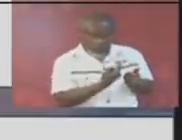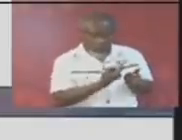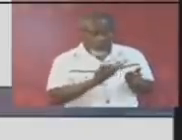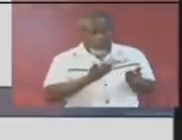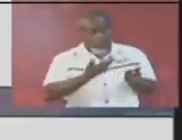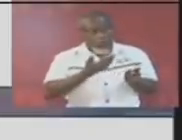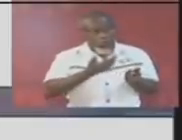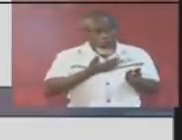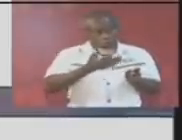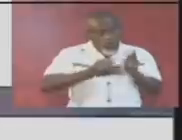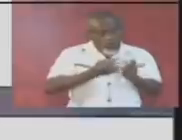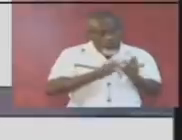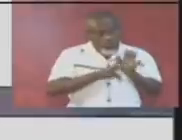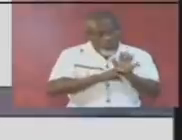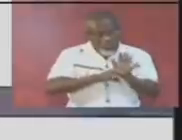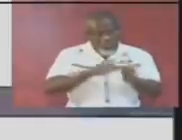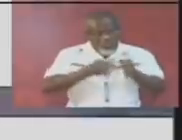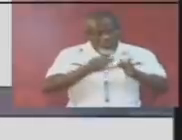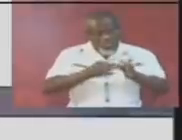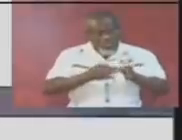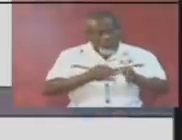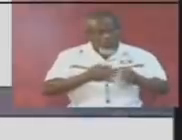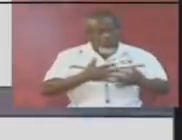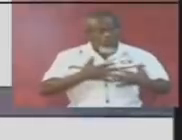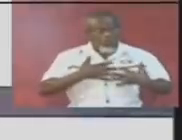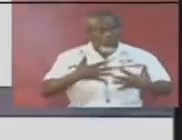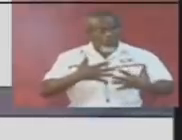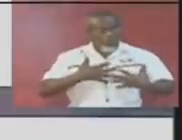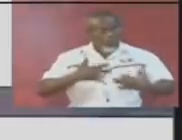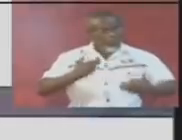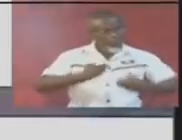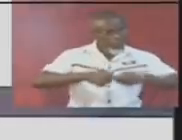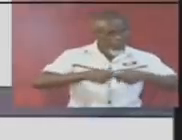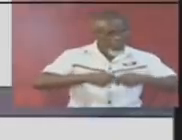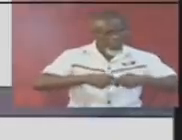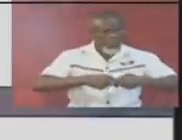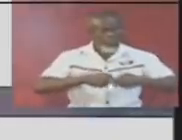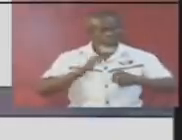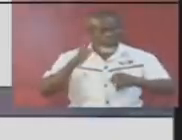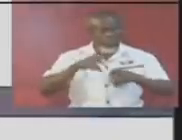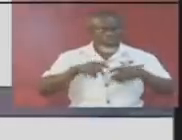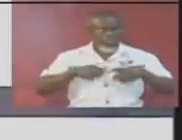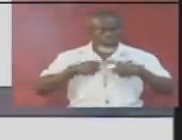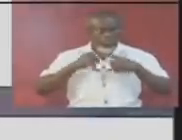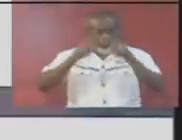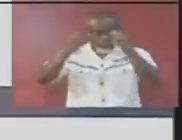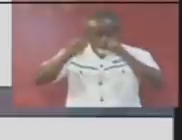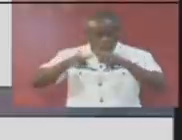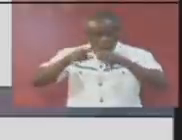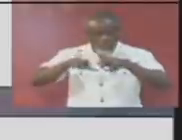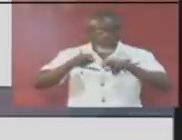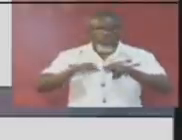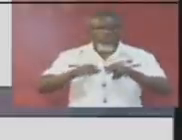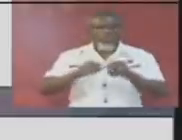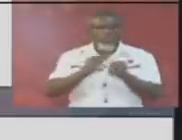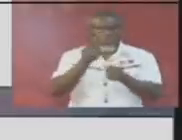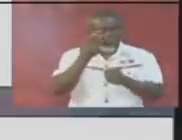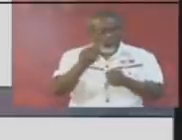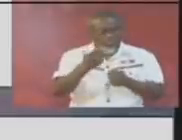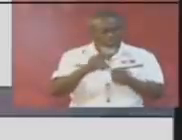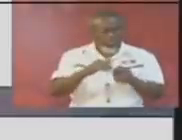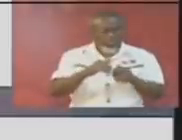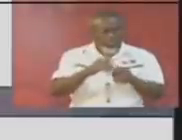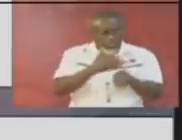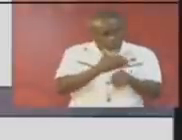ongoing shortness of breath, they may have lung function test, x-ray, and have review by pulmonologists. If someone